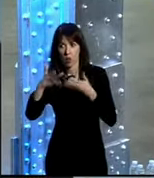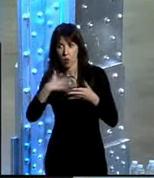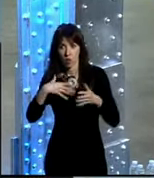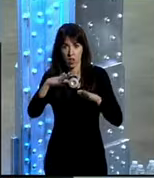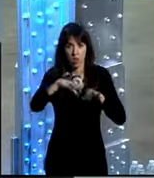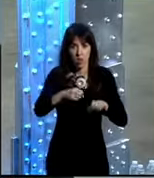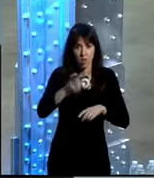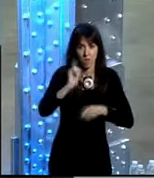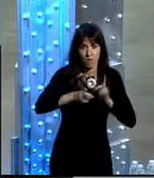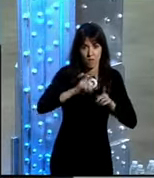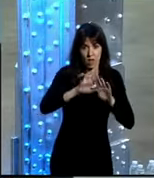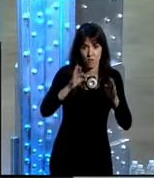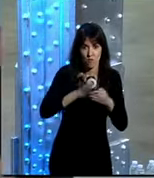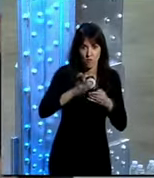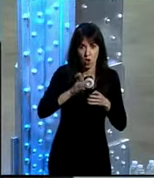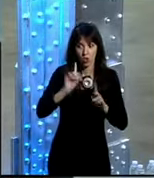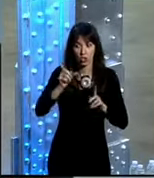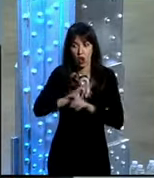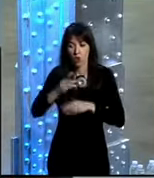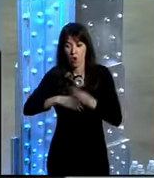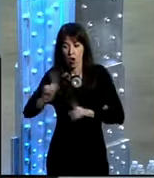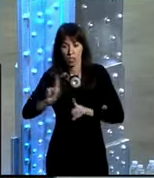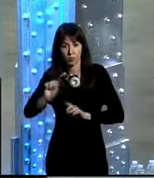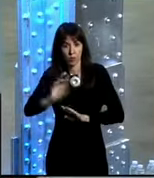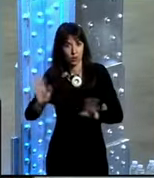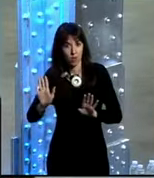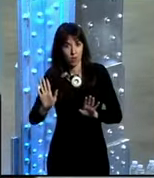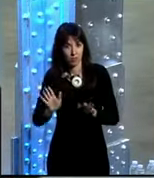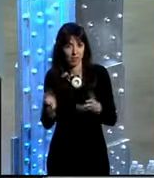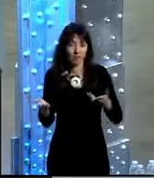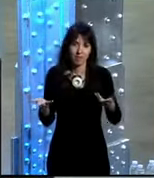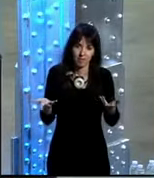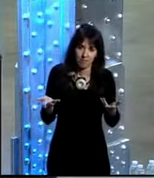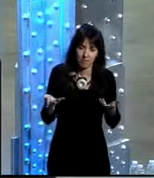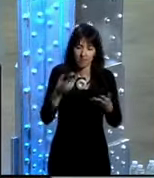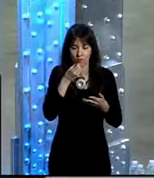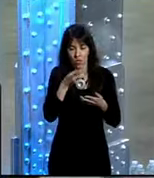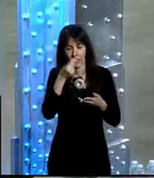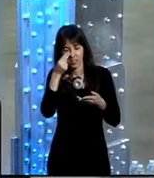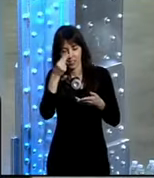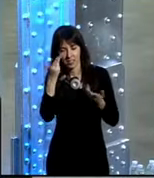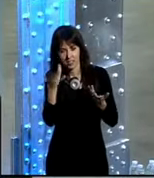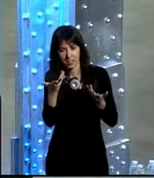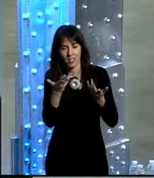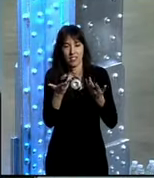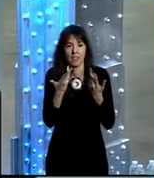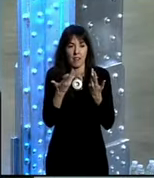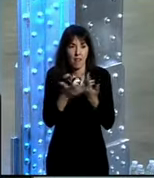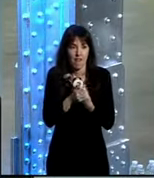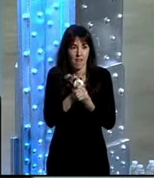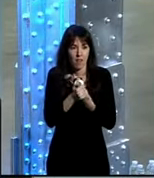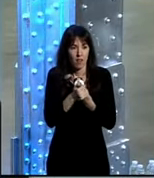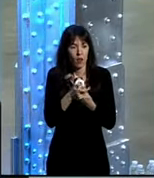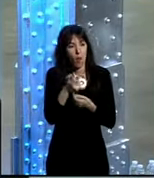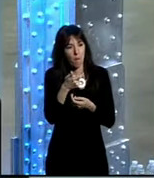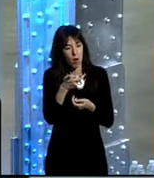it. Just don't do it. But it's an interesting point. No,